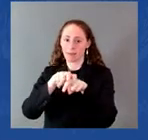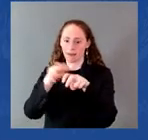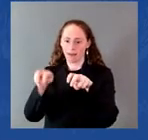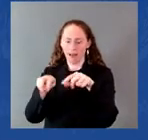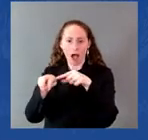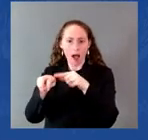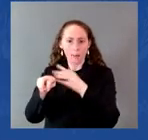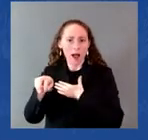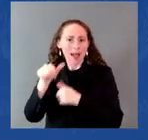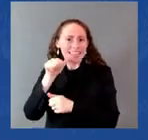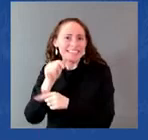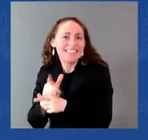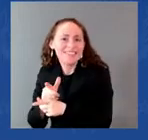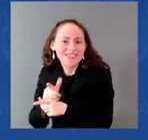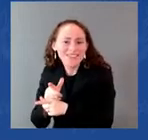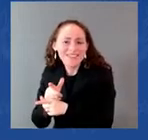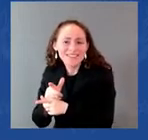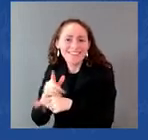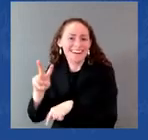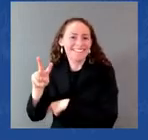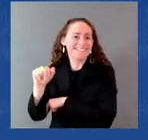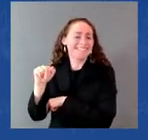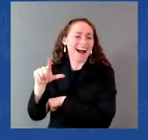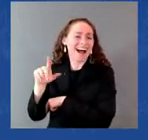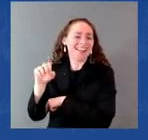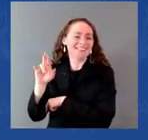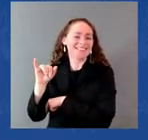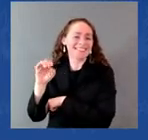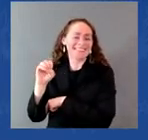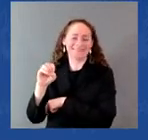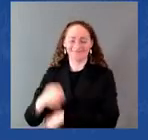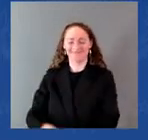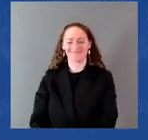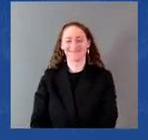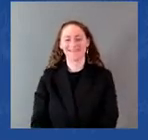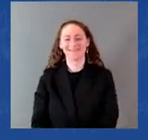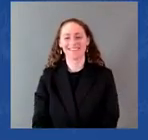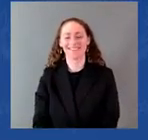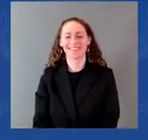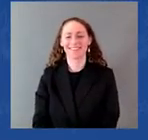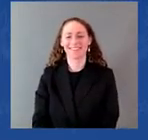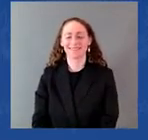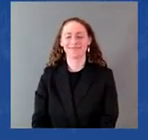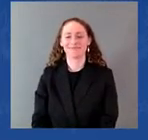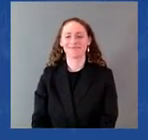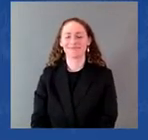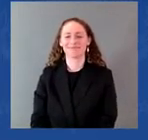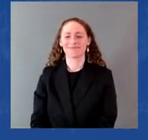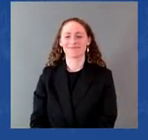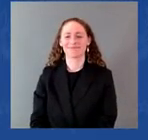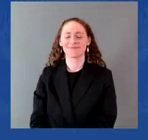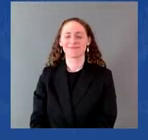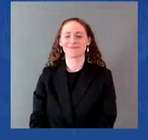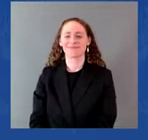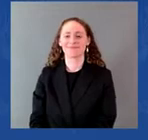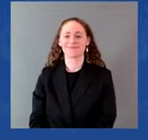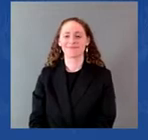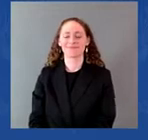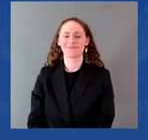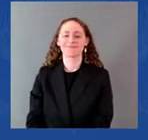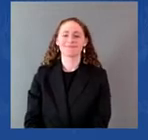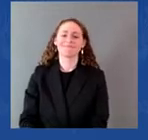And Deborah Rutter, thank you, and members of the board and all the supporters of the Kennedy Center. It's wonderful to see Speaker